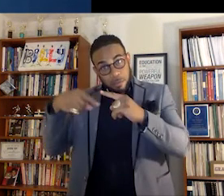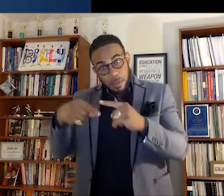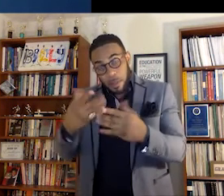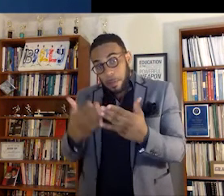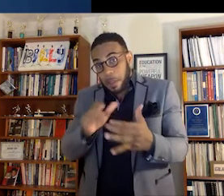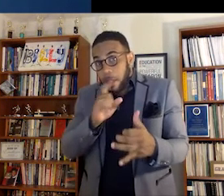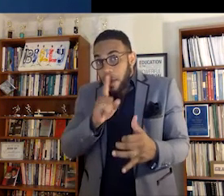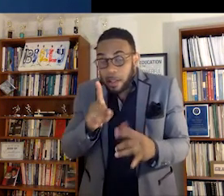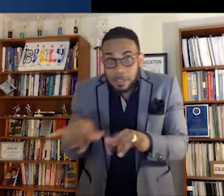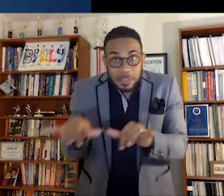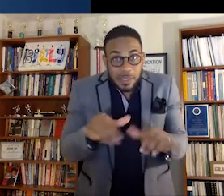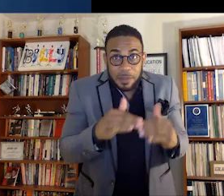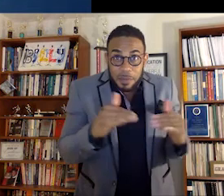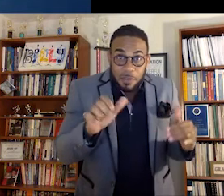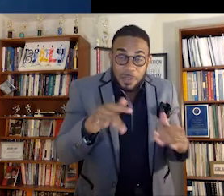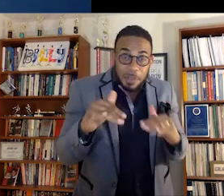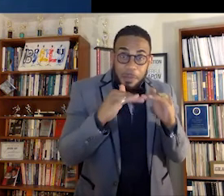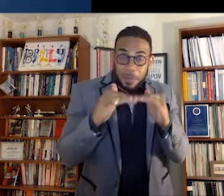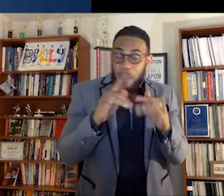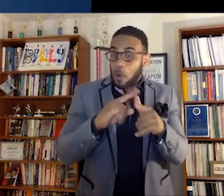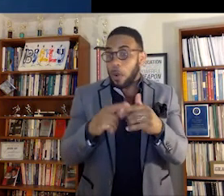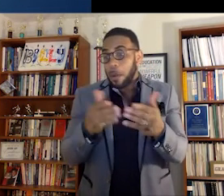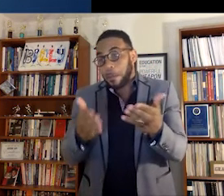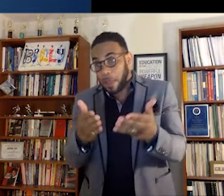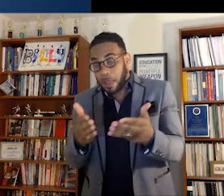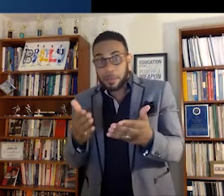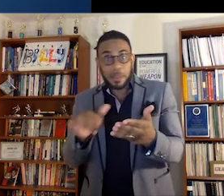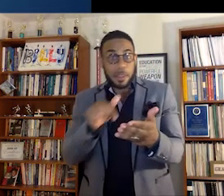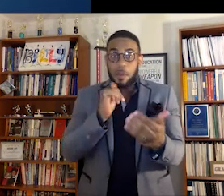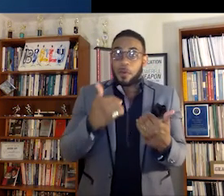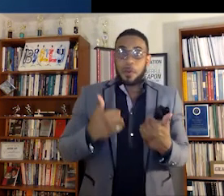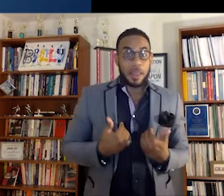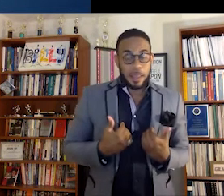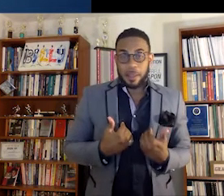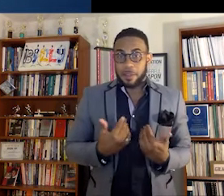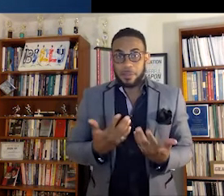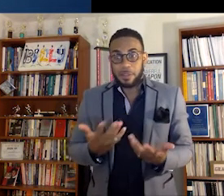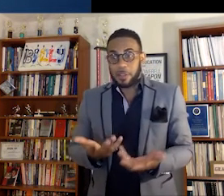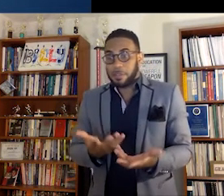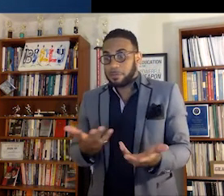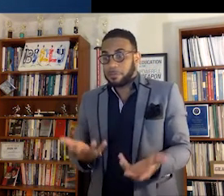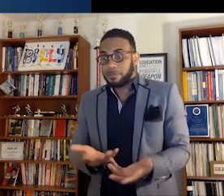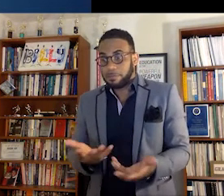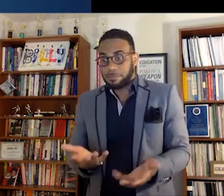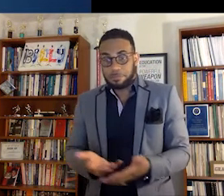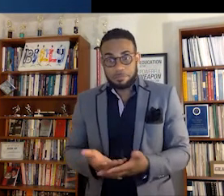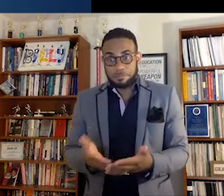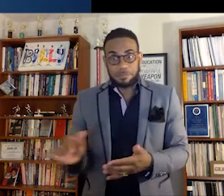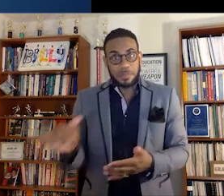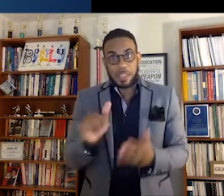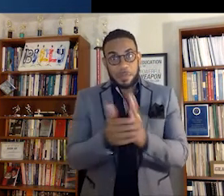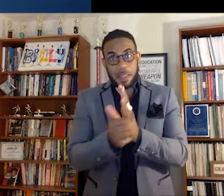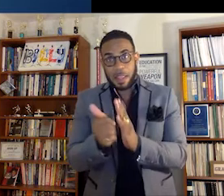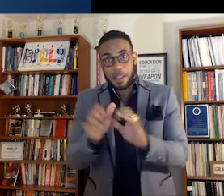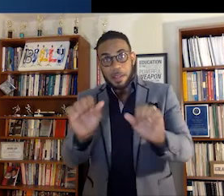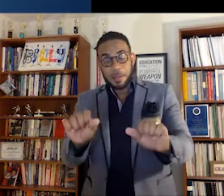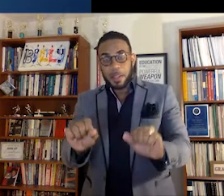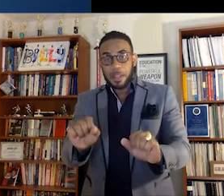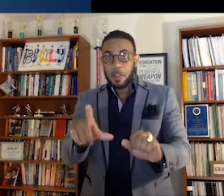they aren't at the same level as their peers, or perhaps they don't have the same talents and